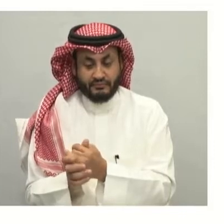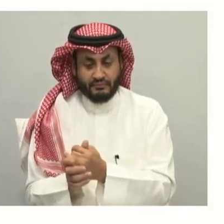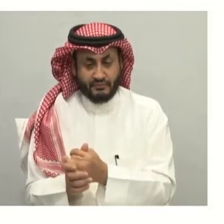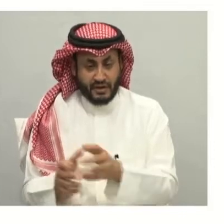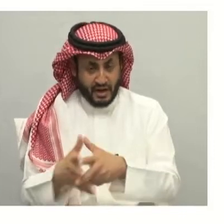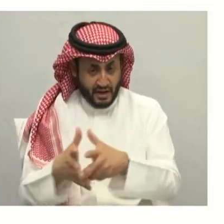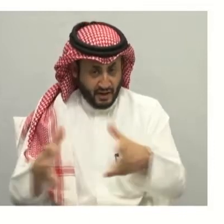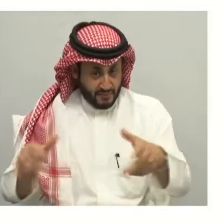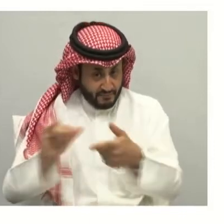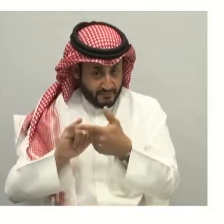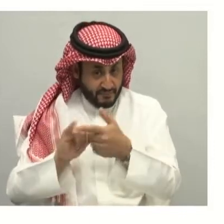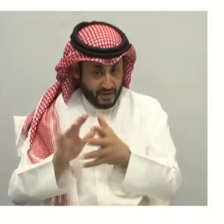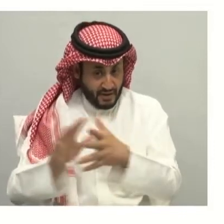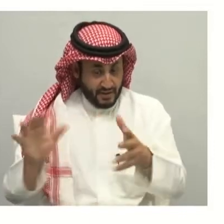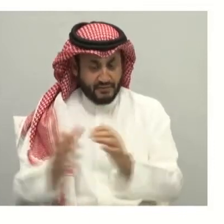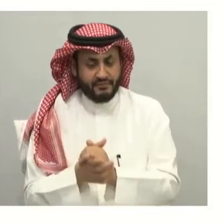I with the magic E.